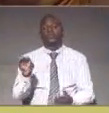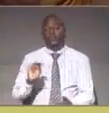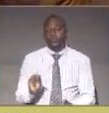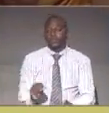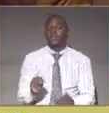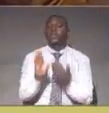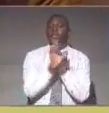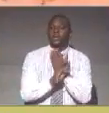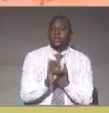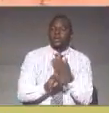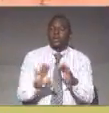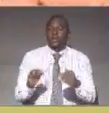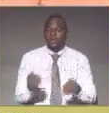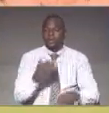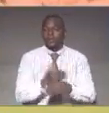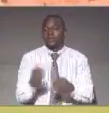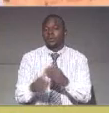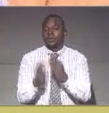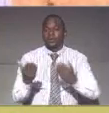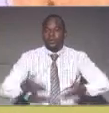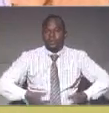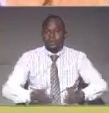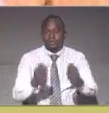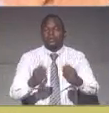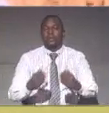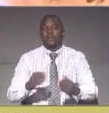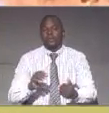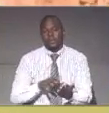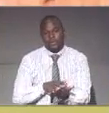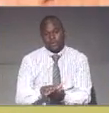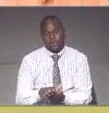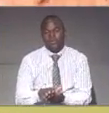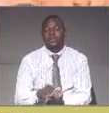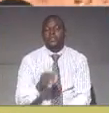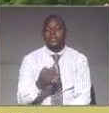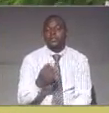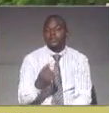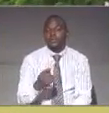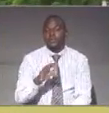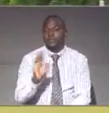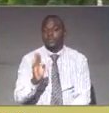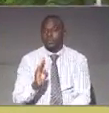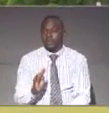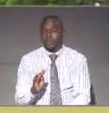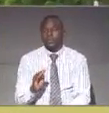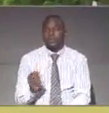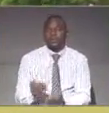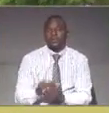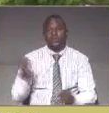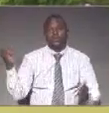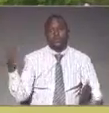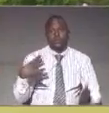Hoima district. The constructed road network costs 31 billion shillings and is furnished with